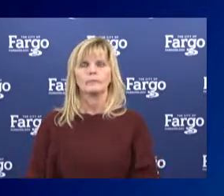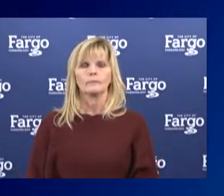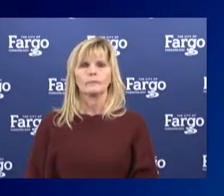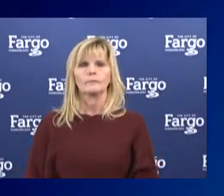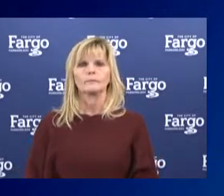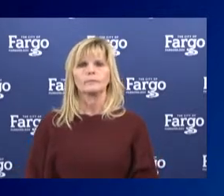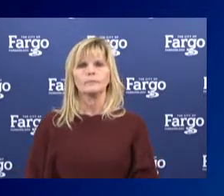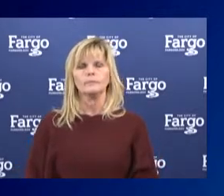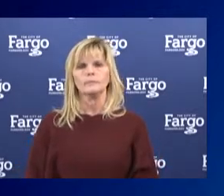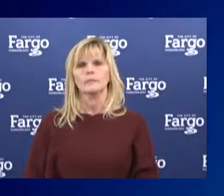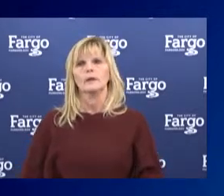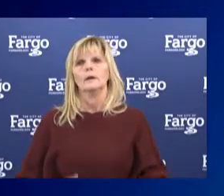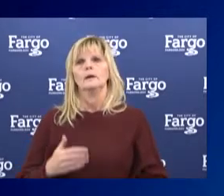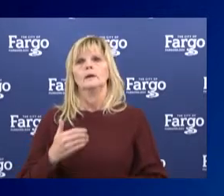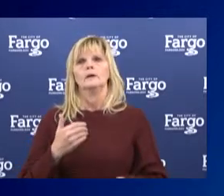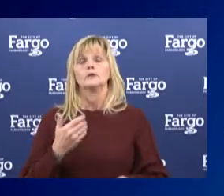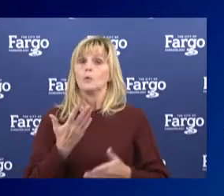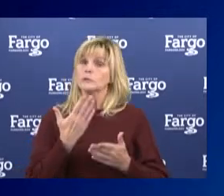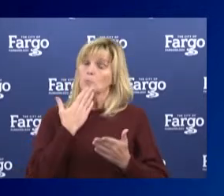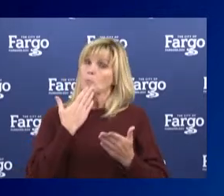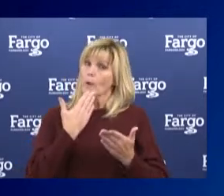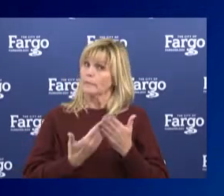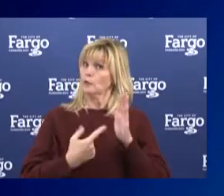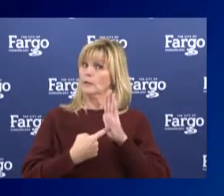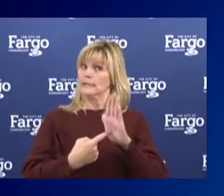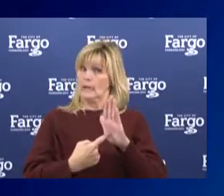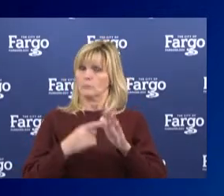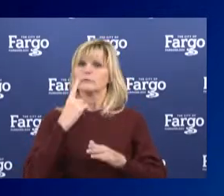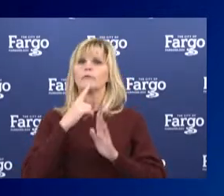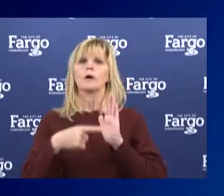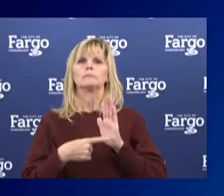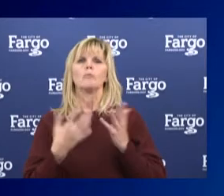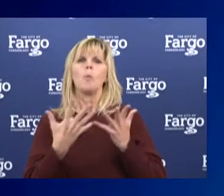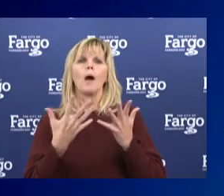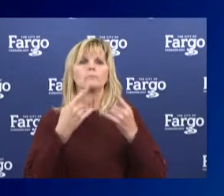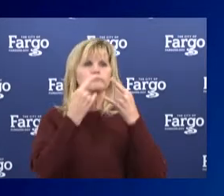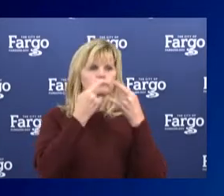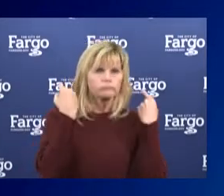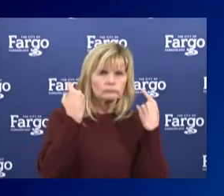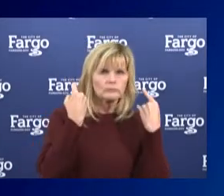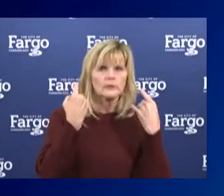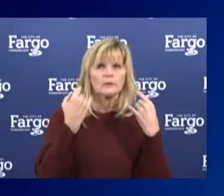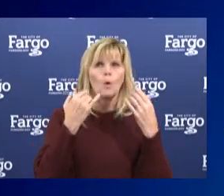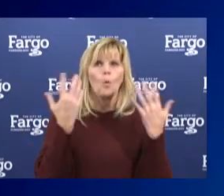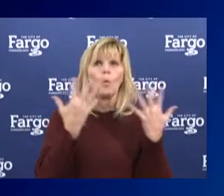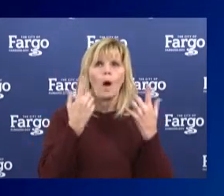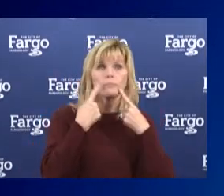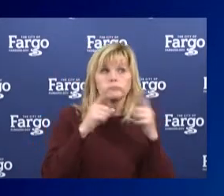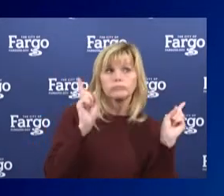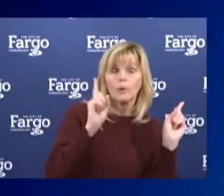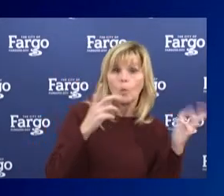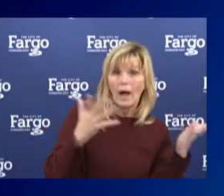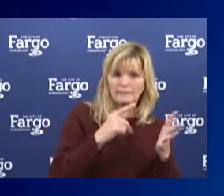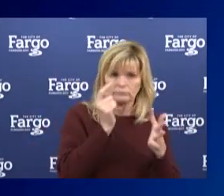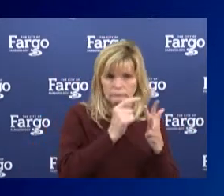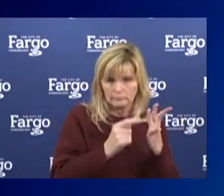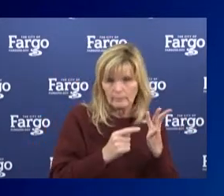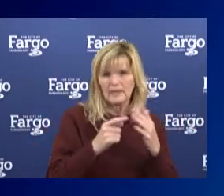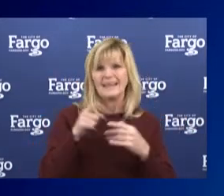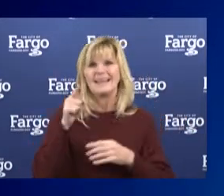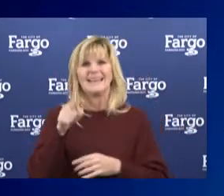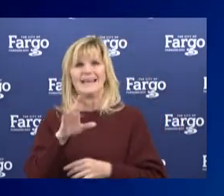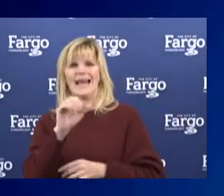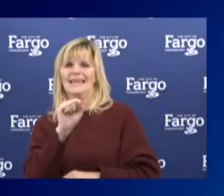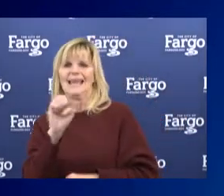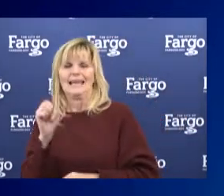So that we have some very compelling examples on, for example, what face coverings accomplish. This was a case